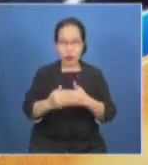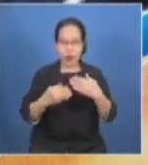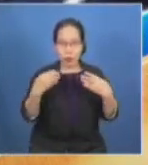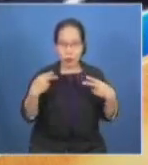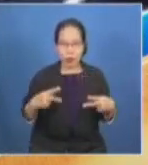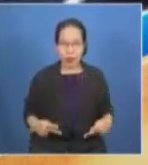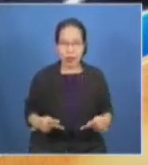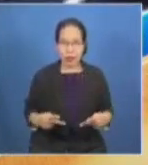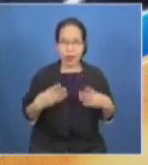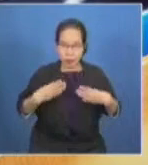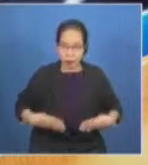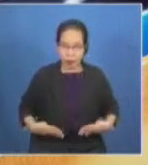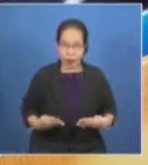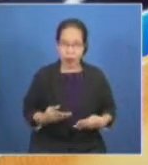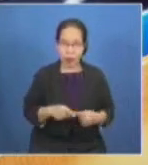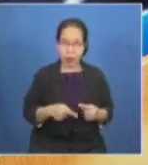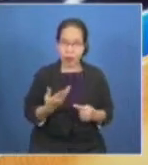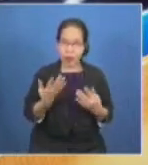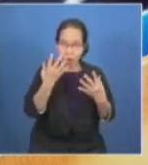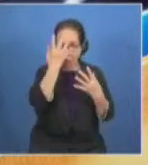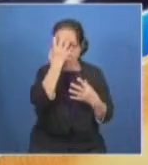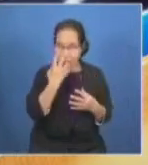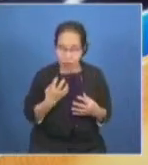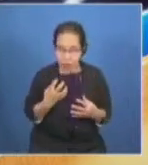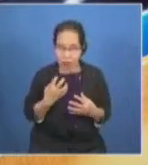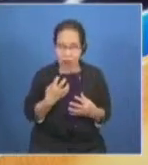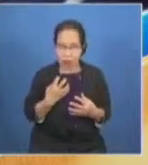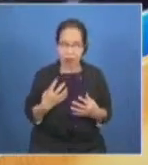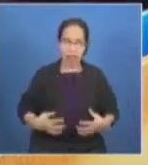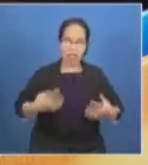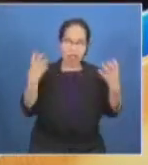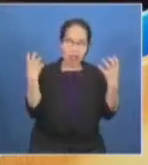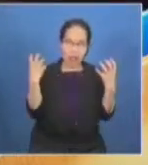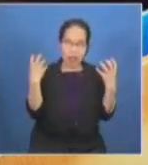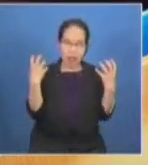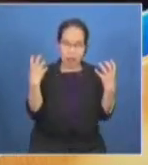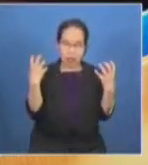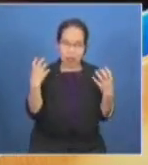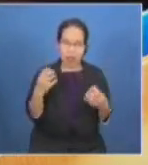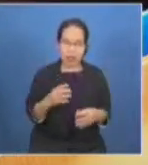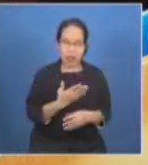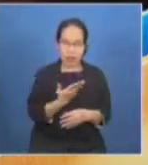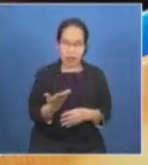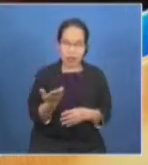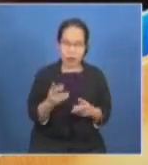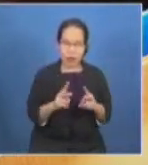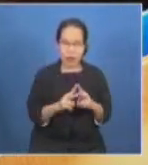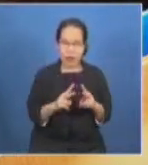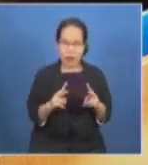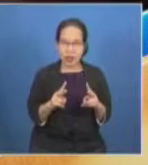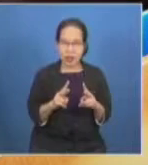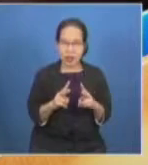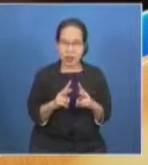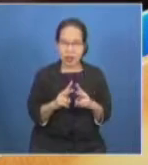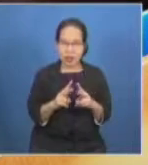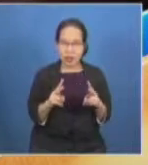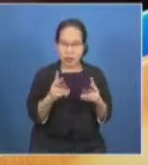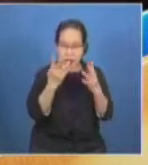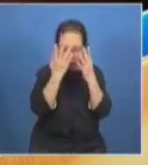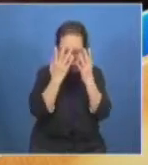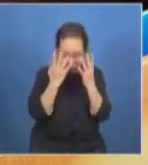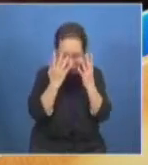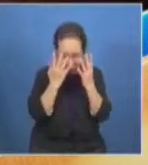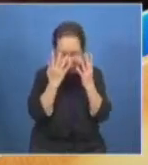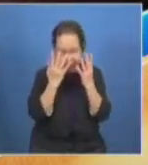that the body produces when you are angry, when you are too stressed or